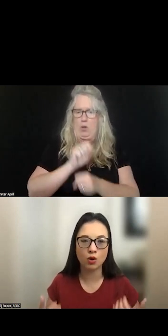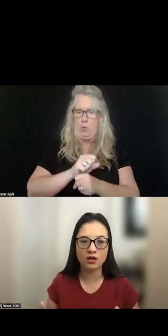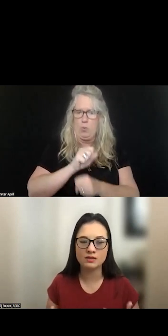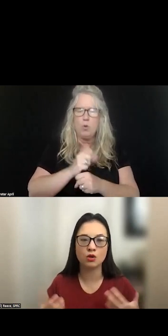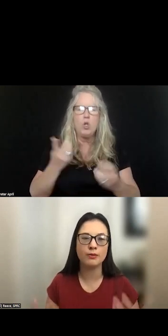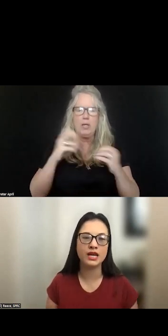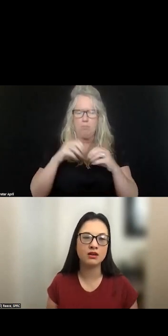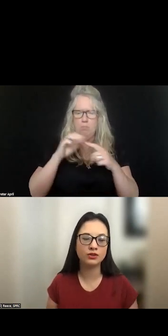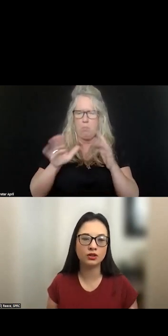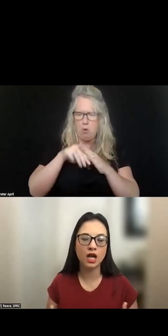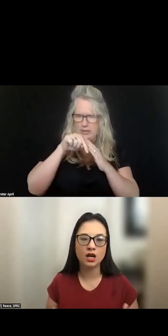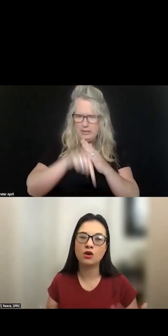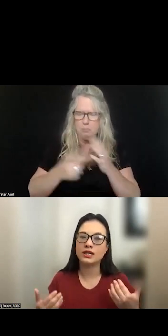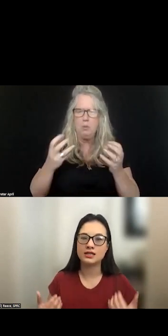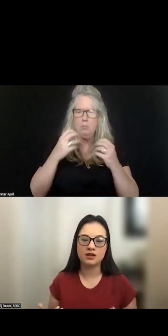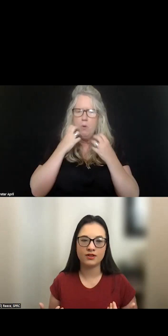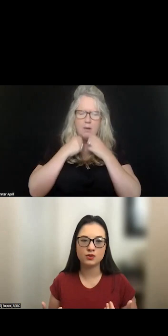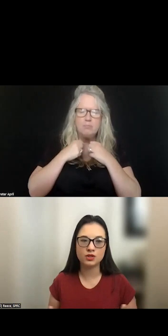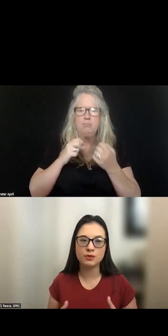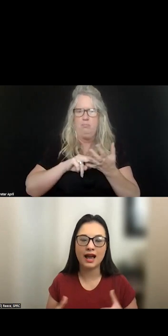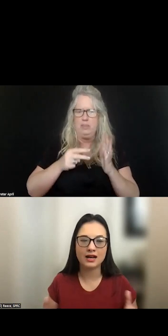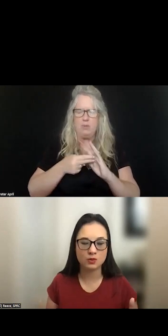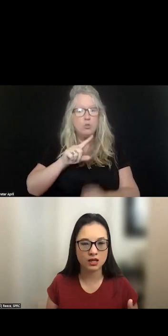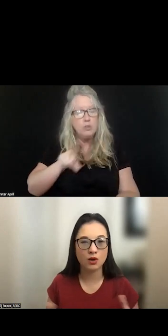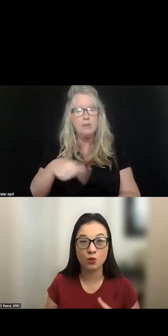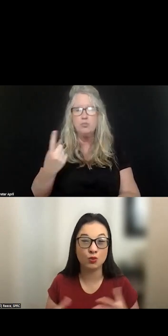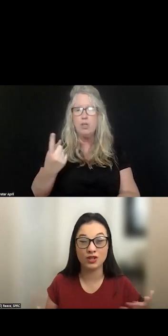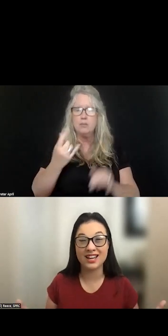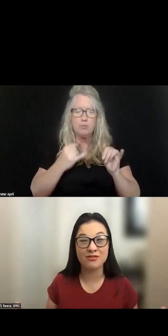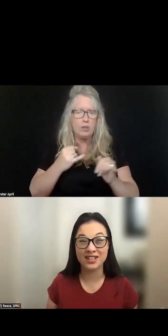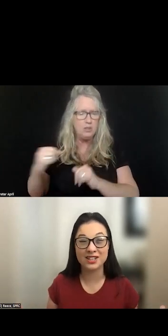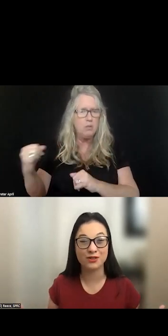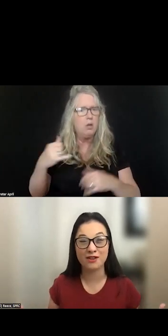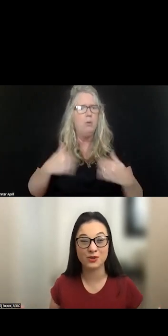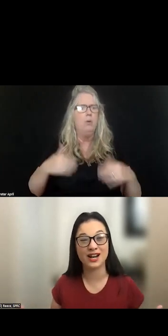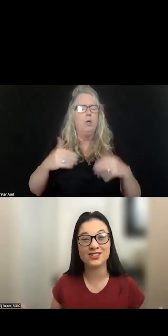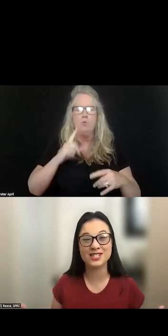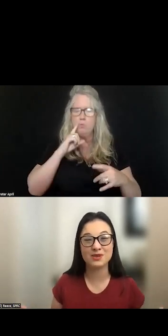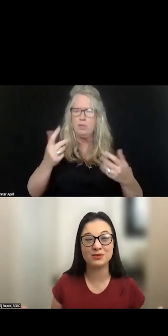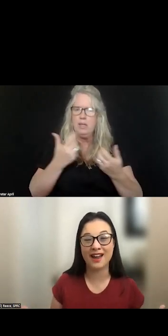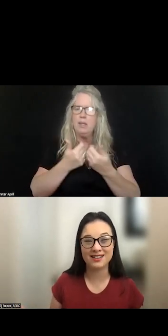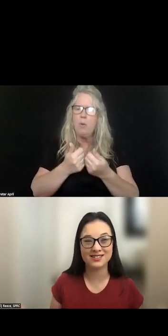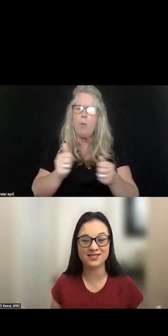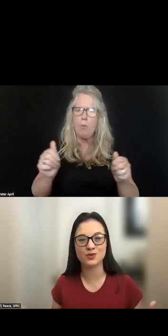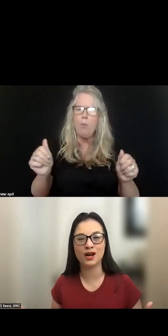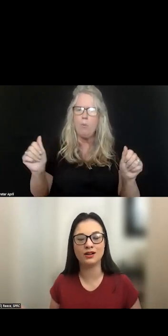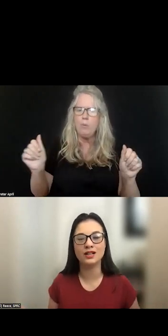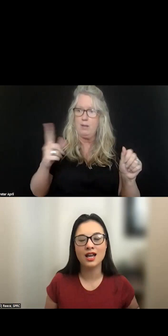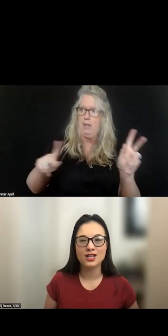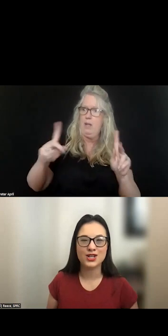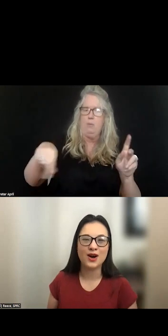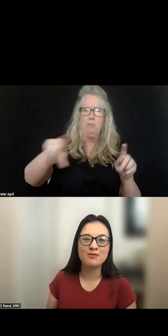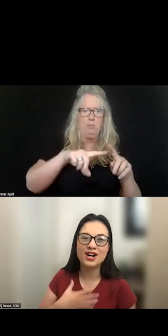and our work is more meaningful, not only as individuals, but as we really unveil it for everyone else to be able to access as